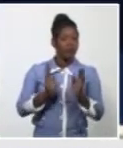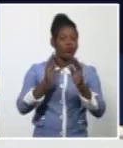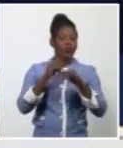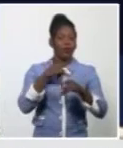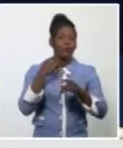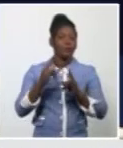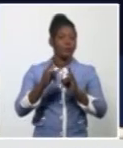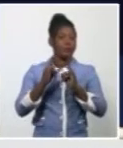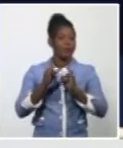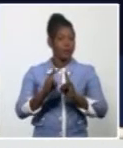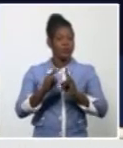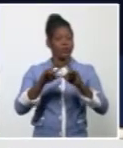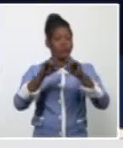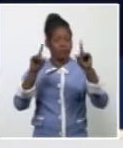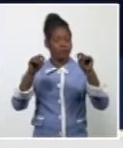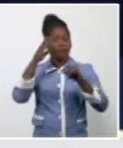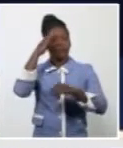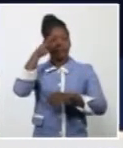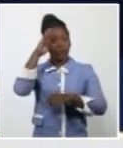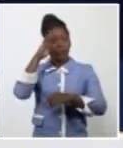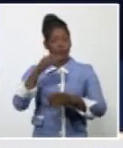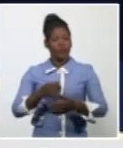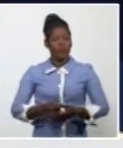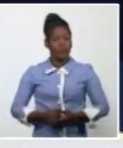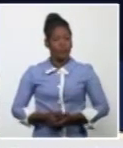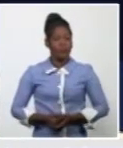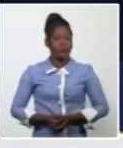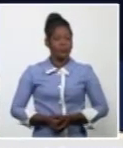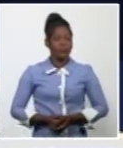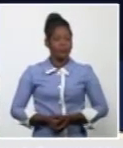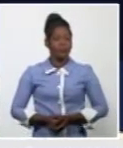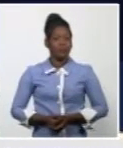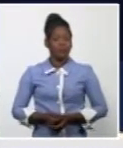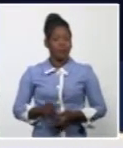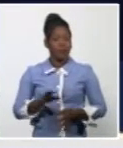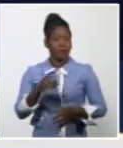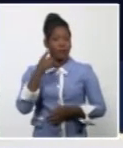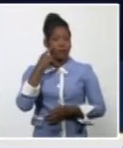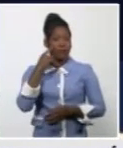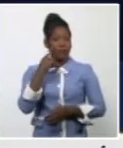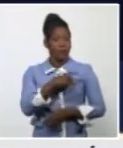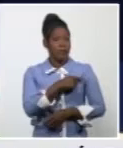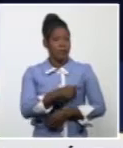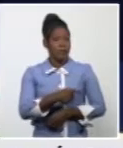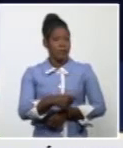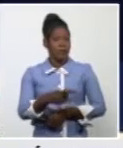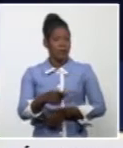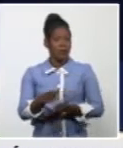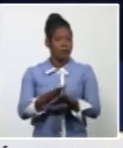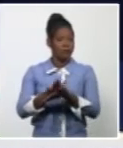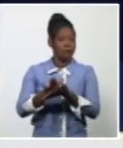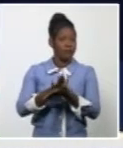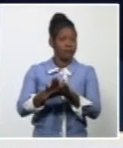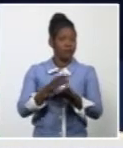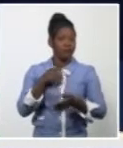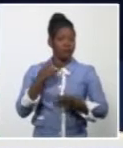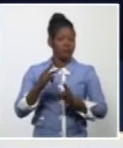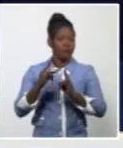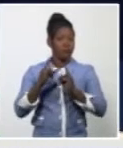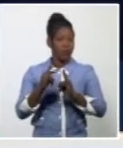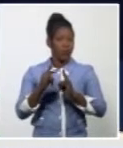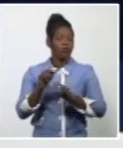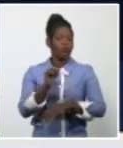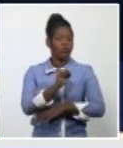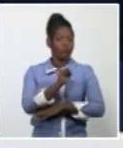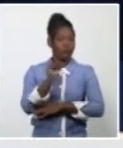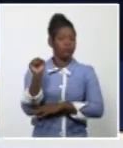We begin today's briefing stating that it's one more day without deaths in our country.